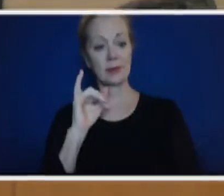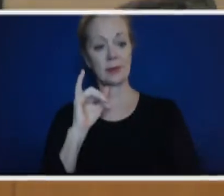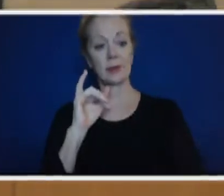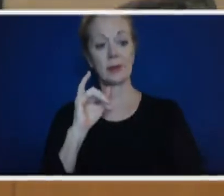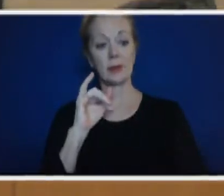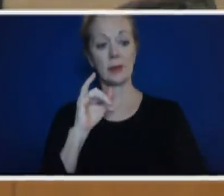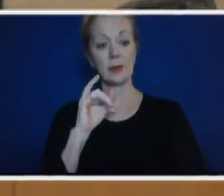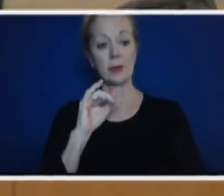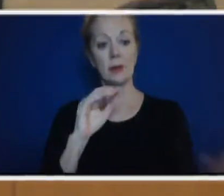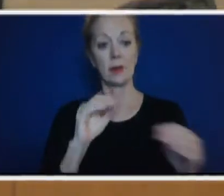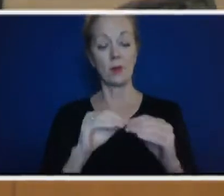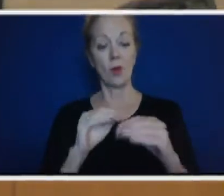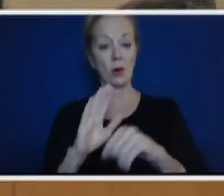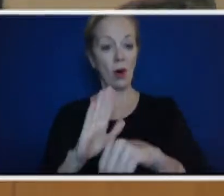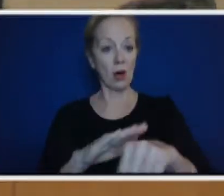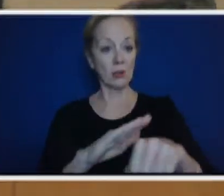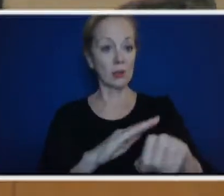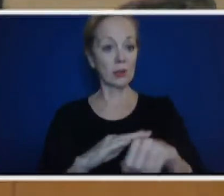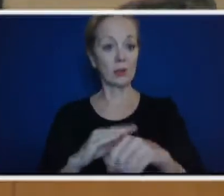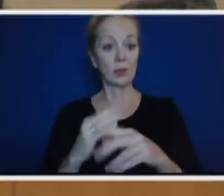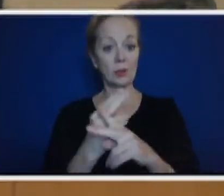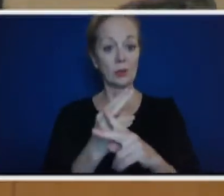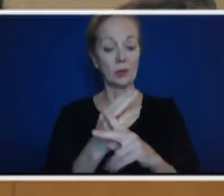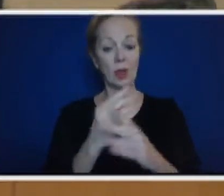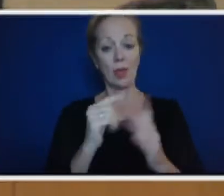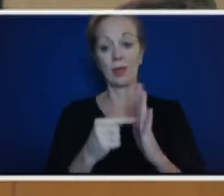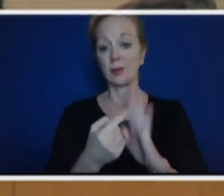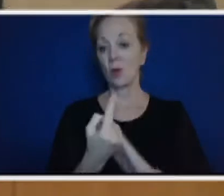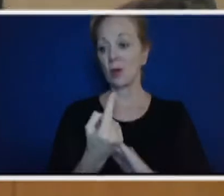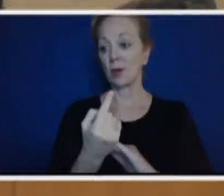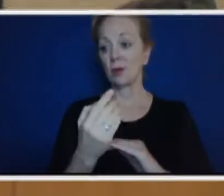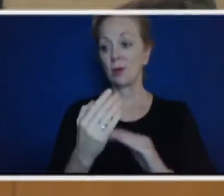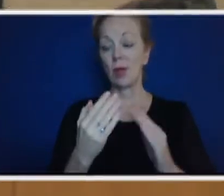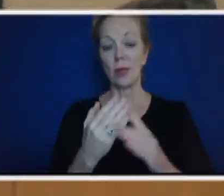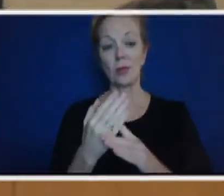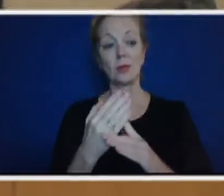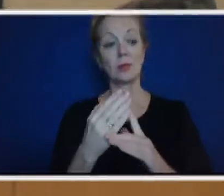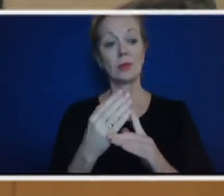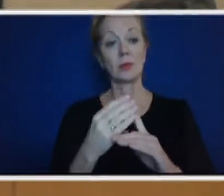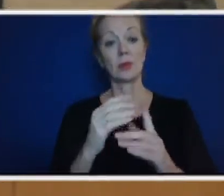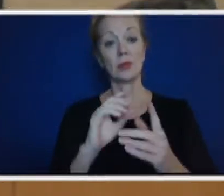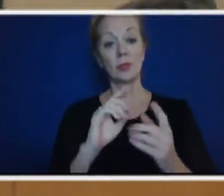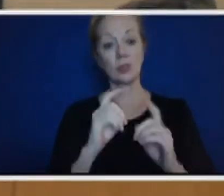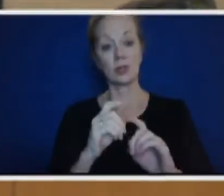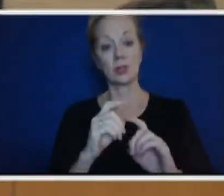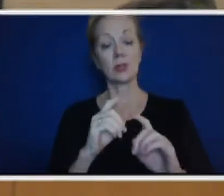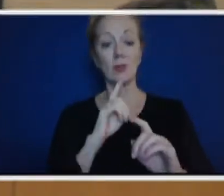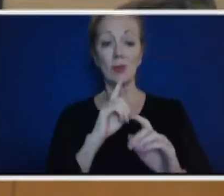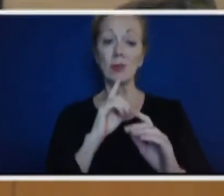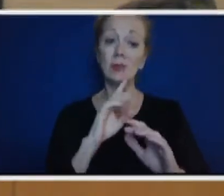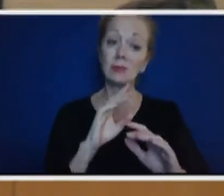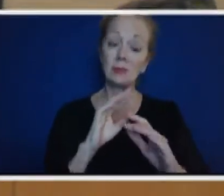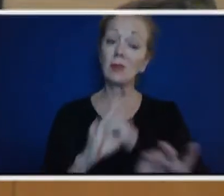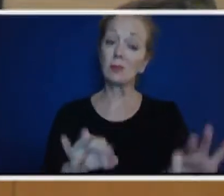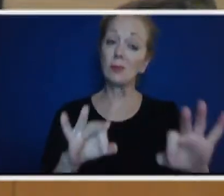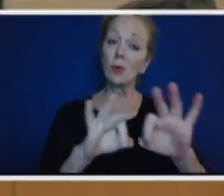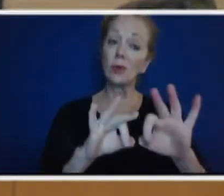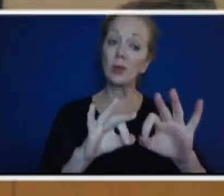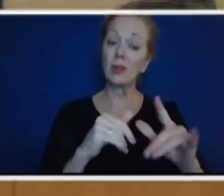more cautionary discretion used in this one to take this through the site plan amendment. The changes are fairly significant. They weren't something